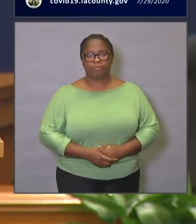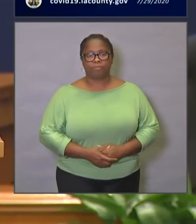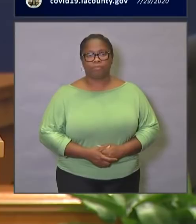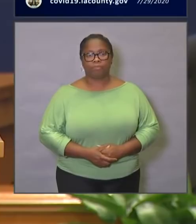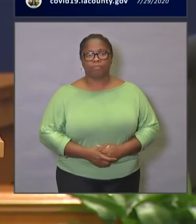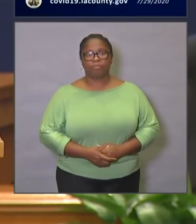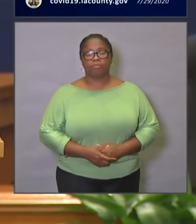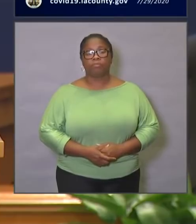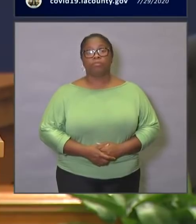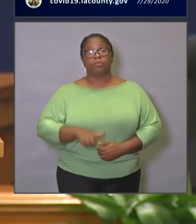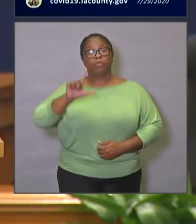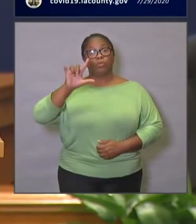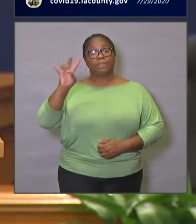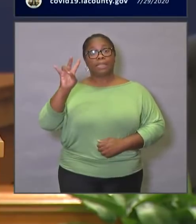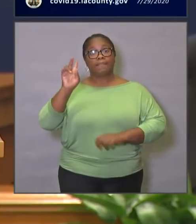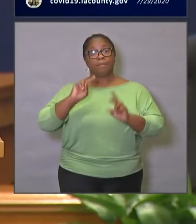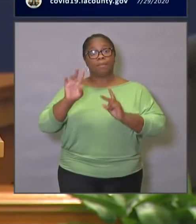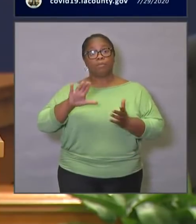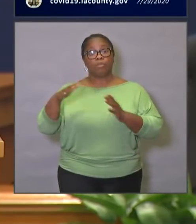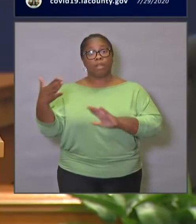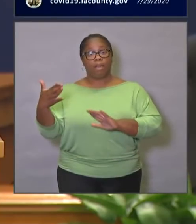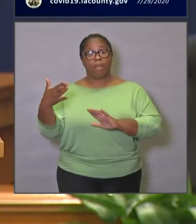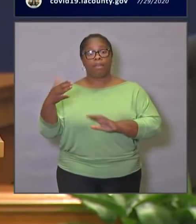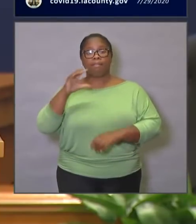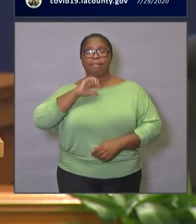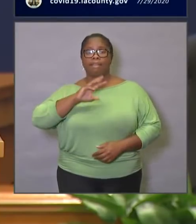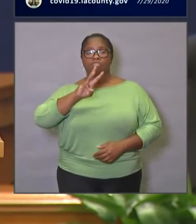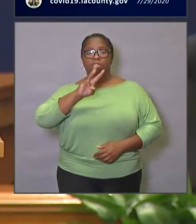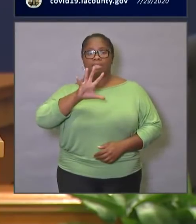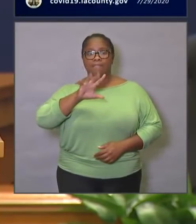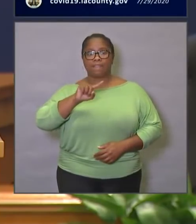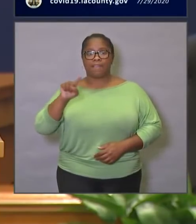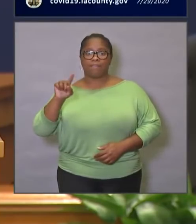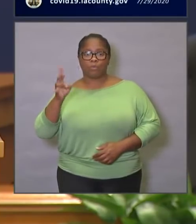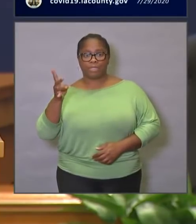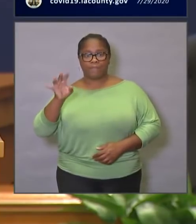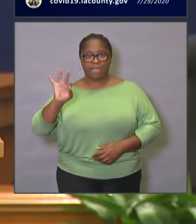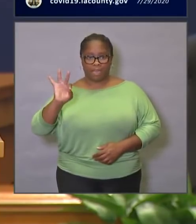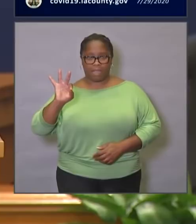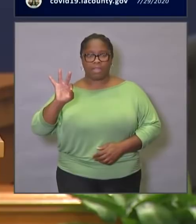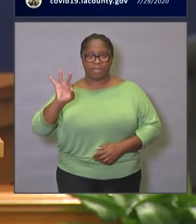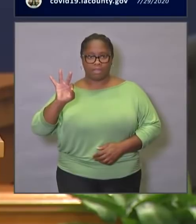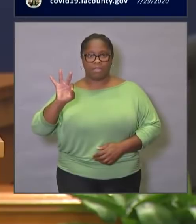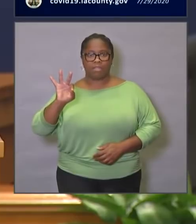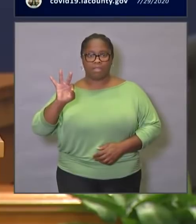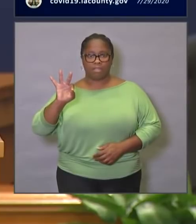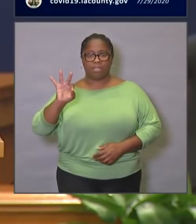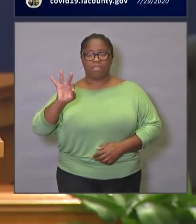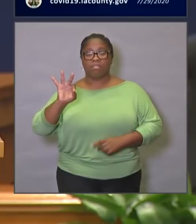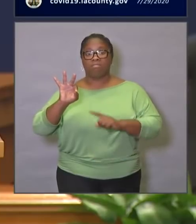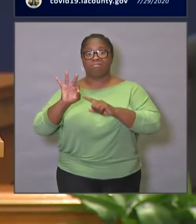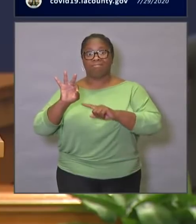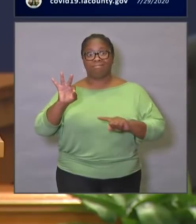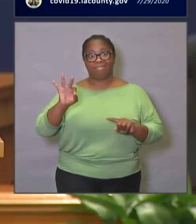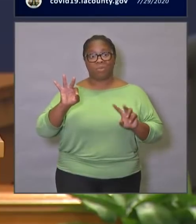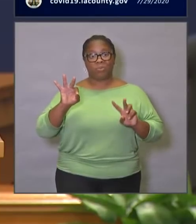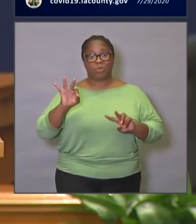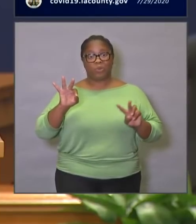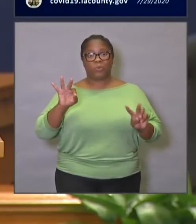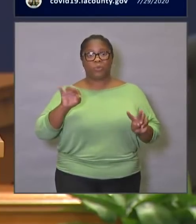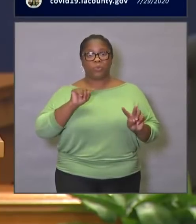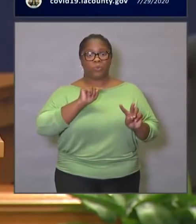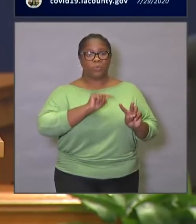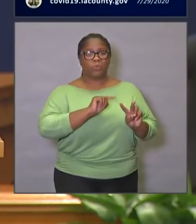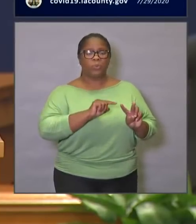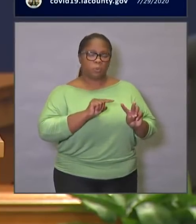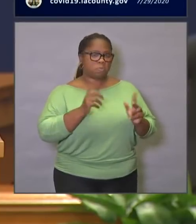27 of the people who died are between the ages of 65 to 79, and 22 people who passed away in